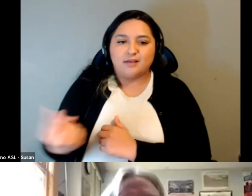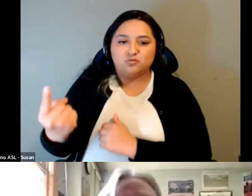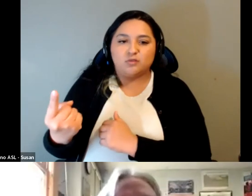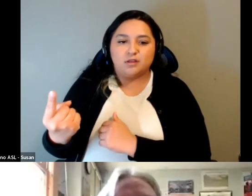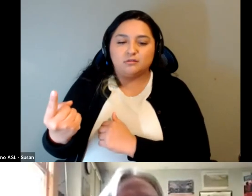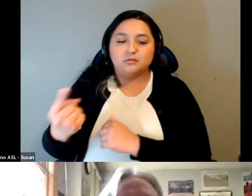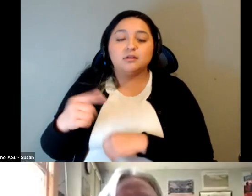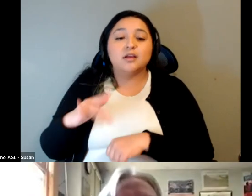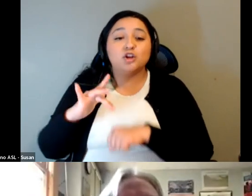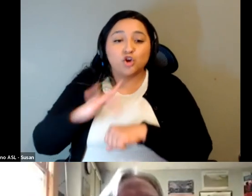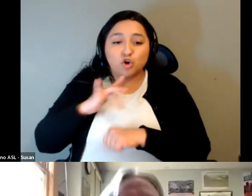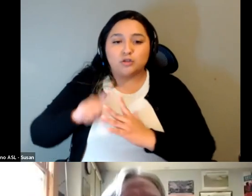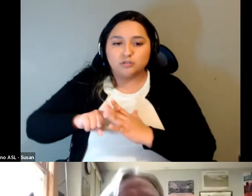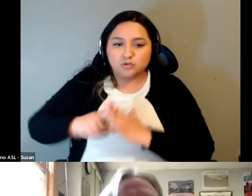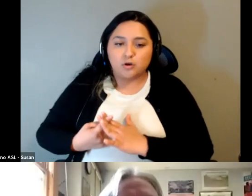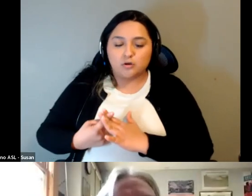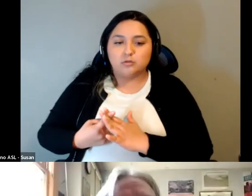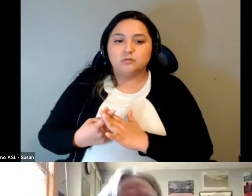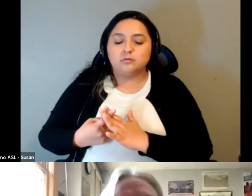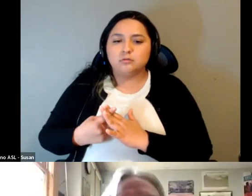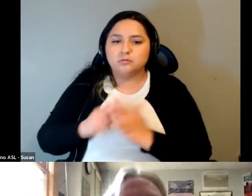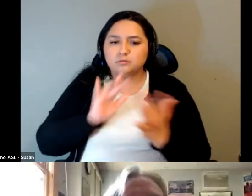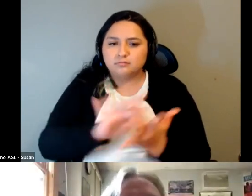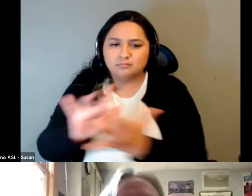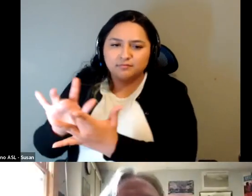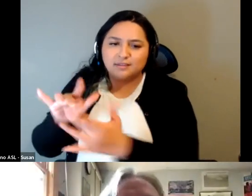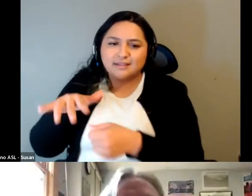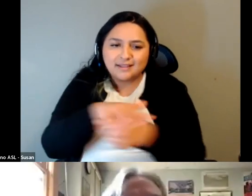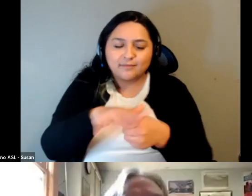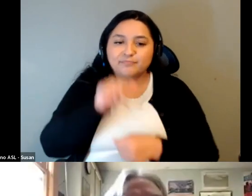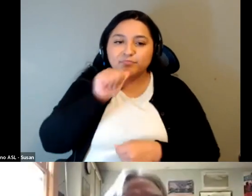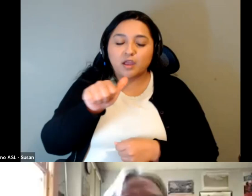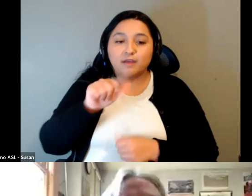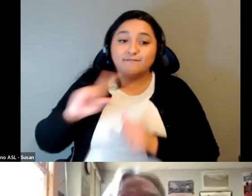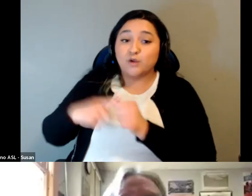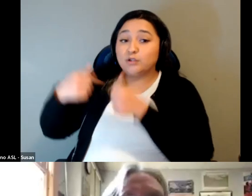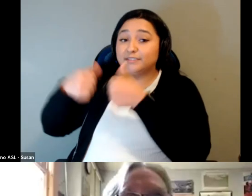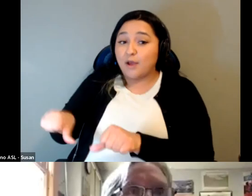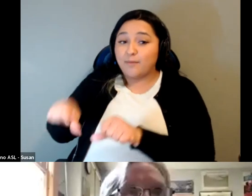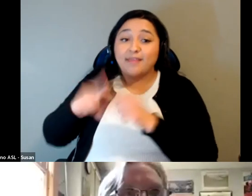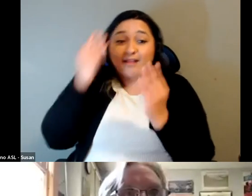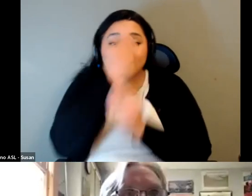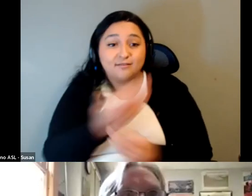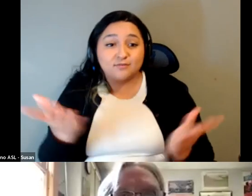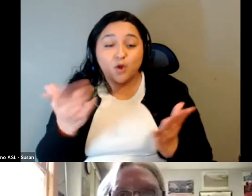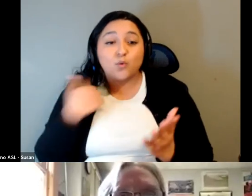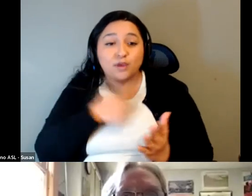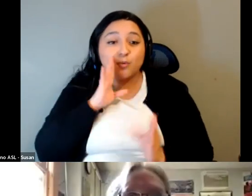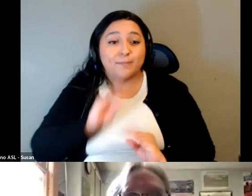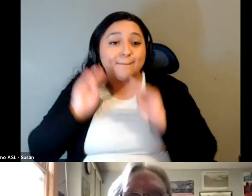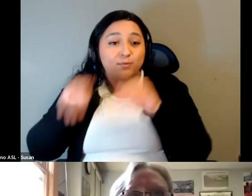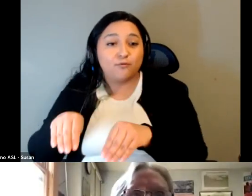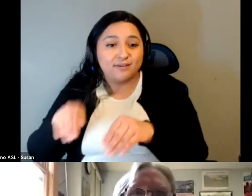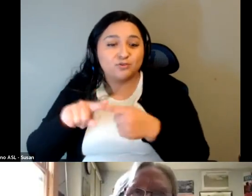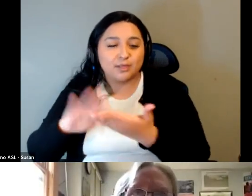on the building before you start talking to neighbors about you might be moving into the community. And make goddamn sure that you're